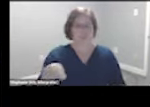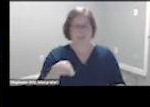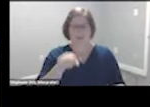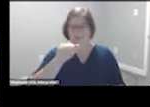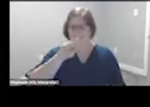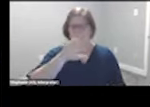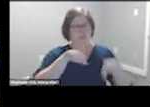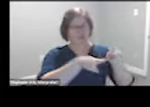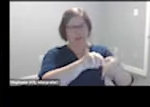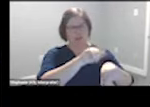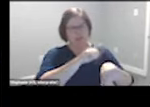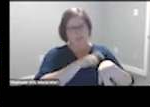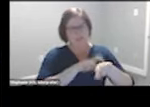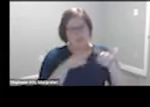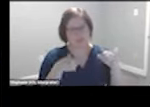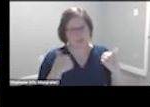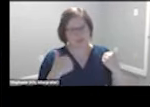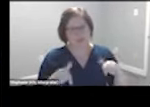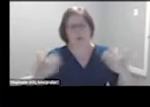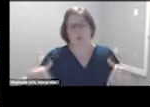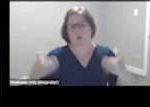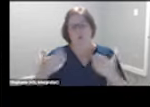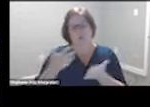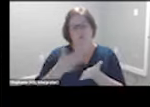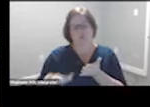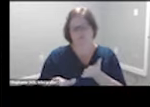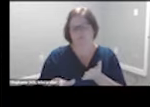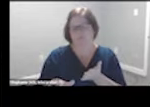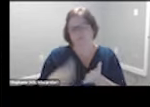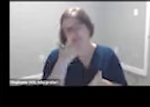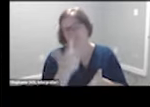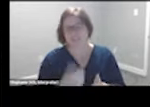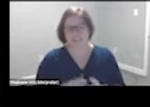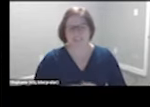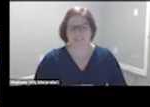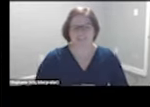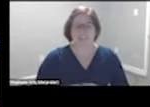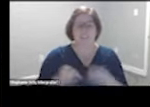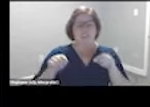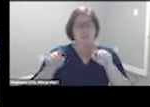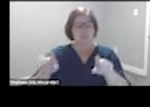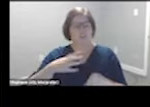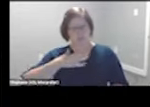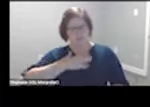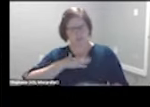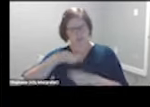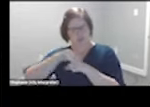tough. And during my training, I feel like I became a 2-3 years old kid